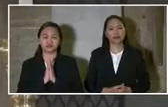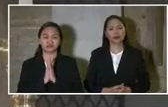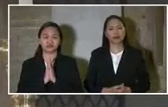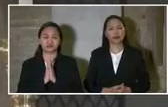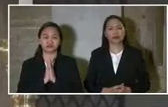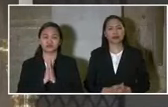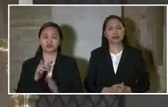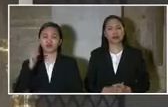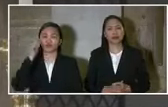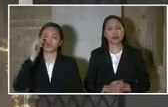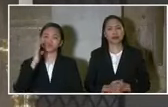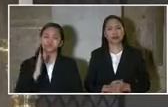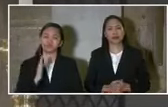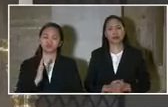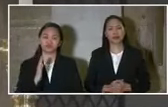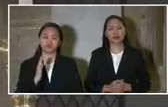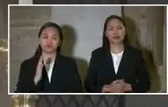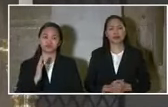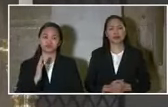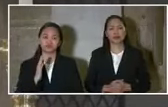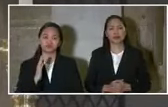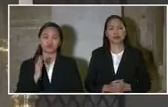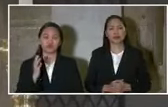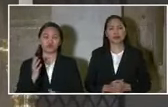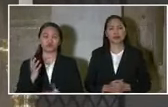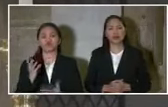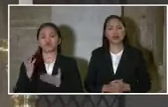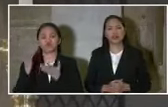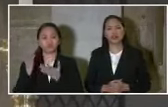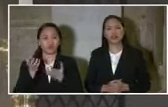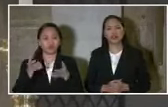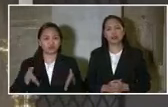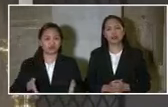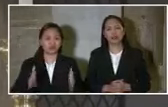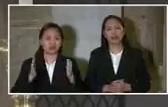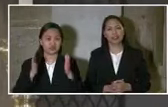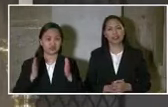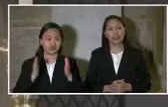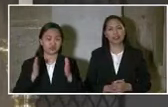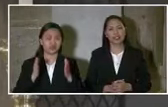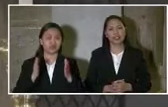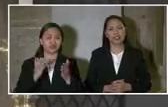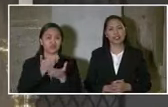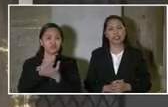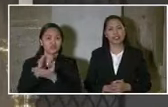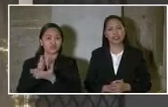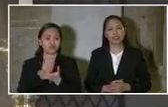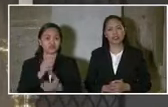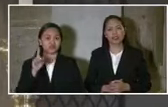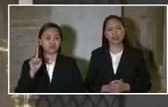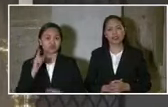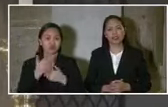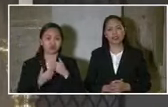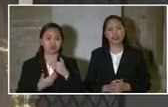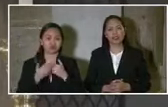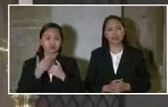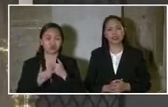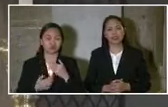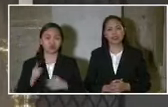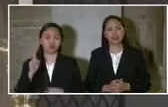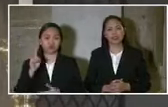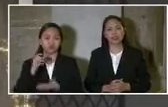O God, who have willed that we be partakers in the one bread and the